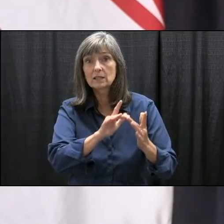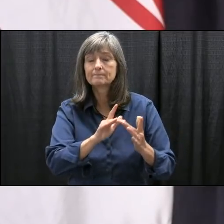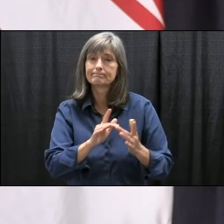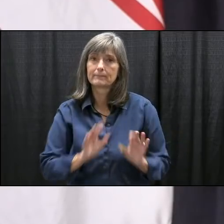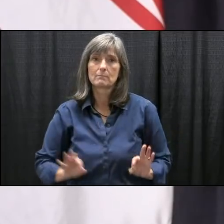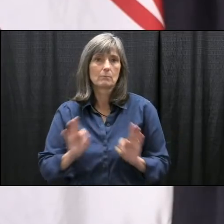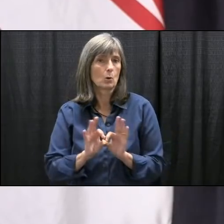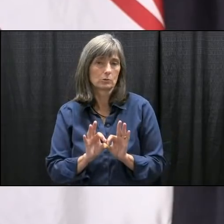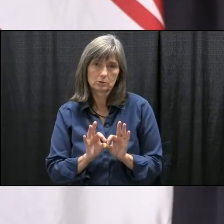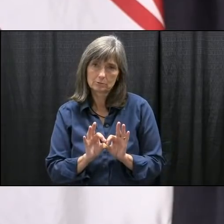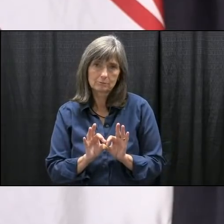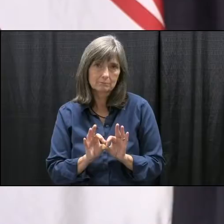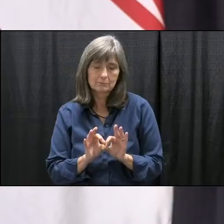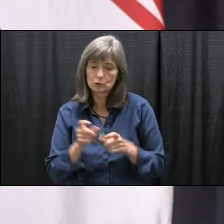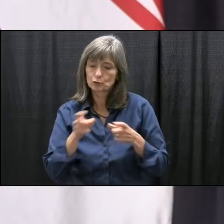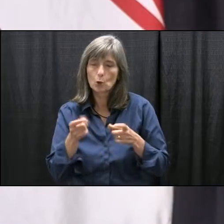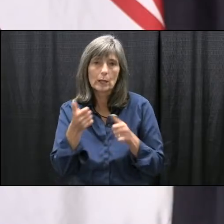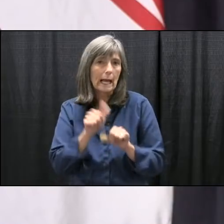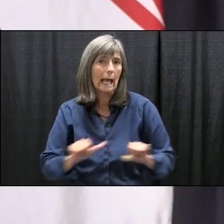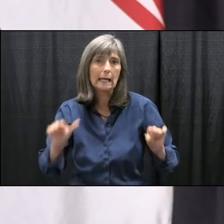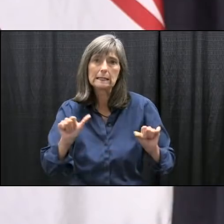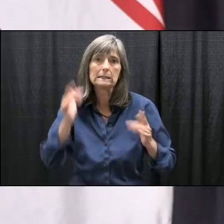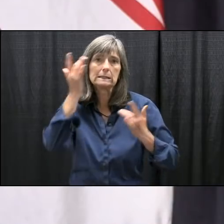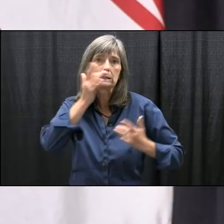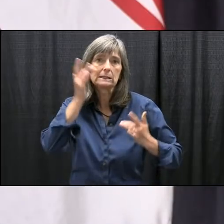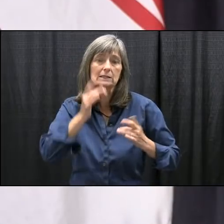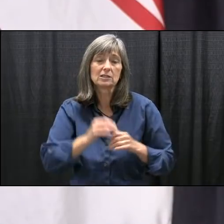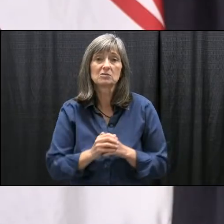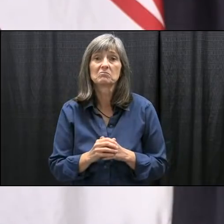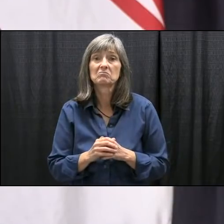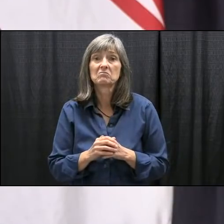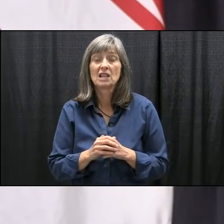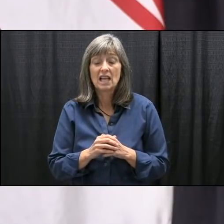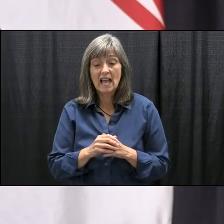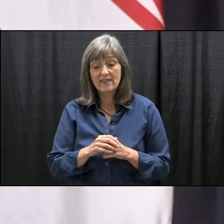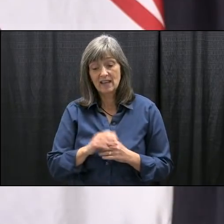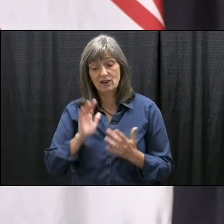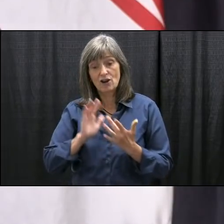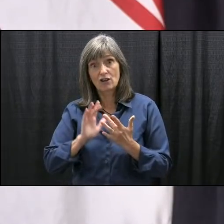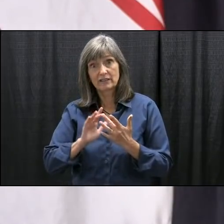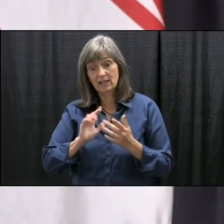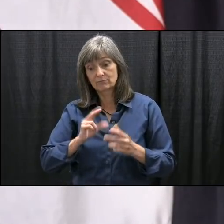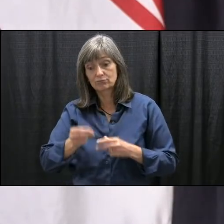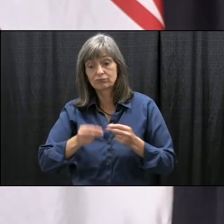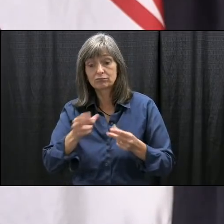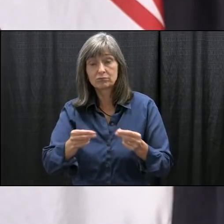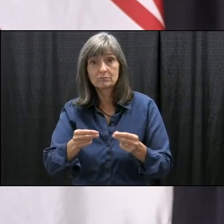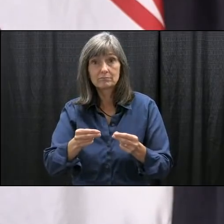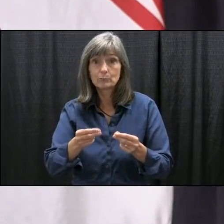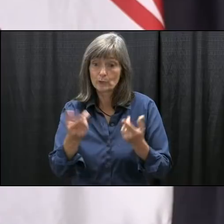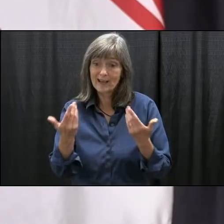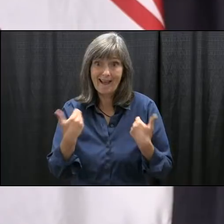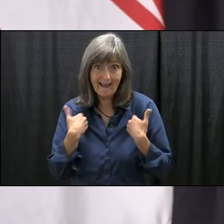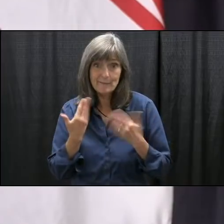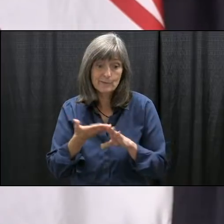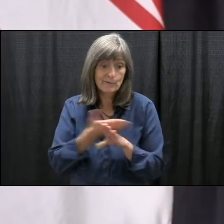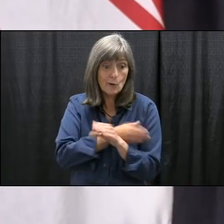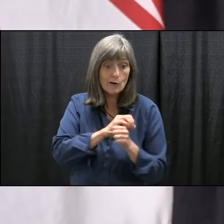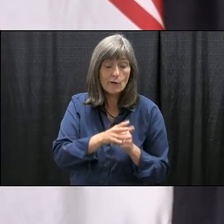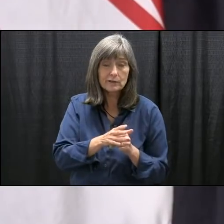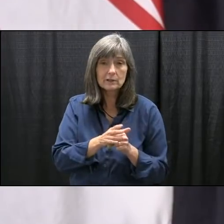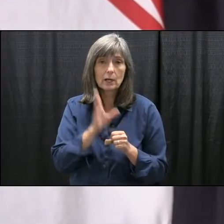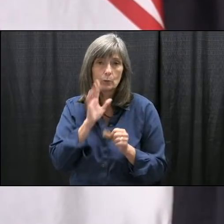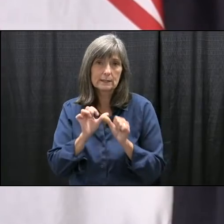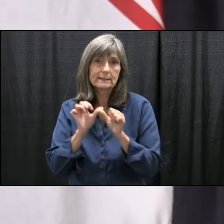infection. And it's there now. It was there before COVID. It'll be there even after COVID. It's an